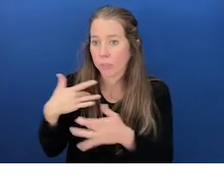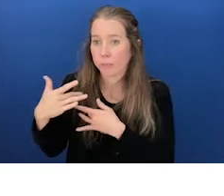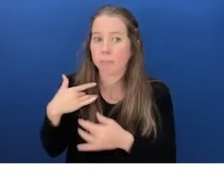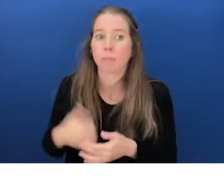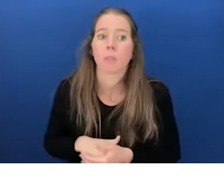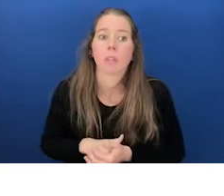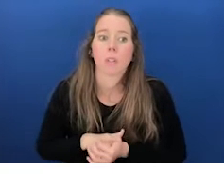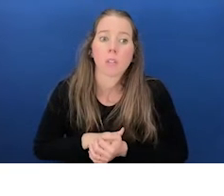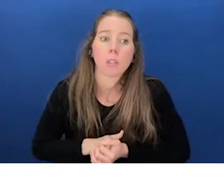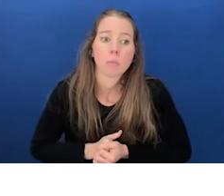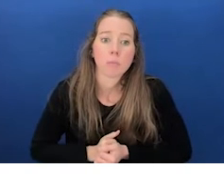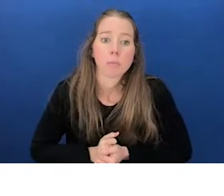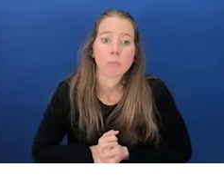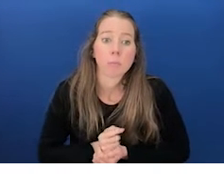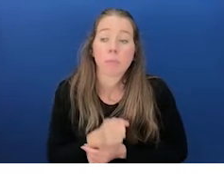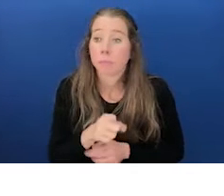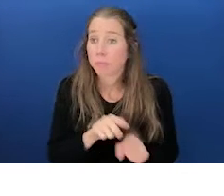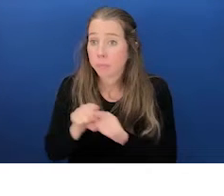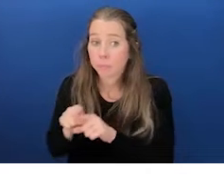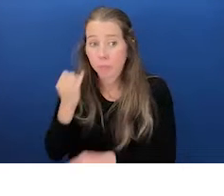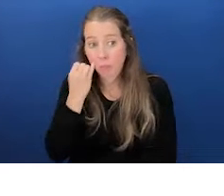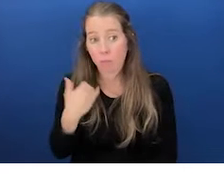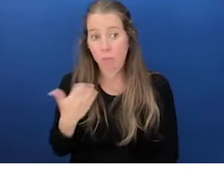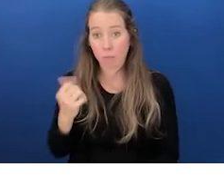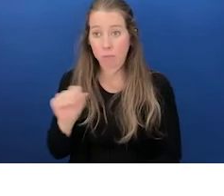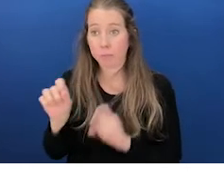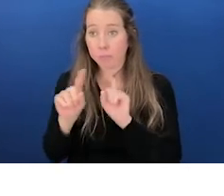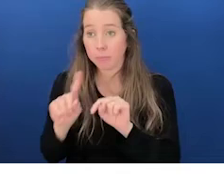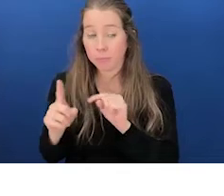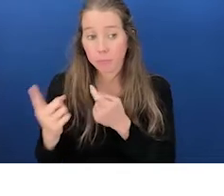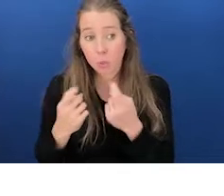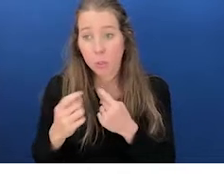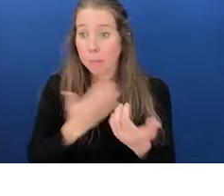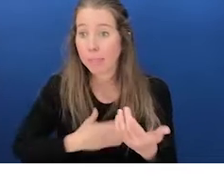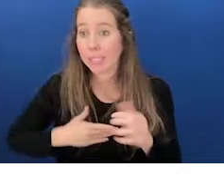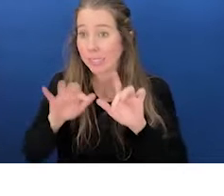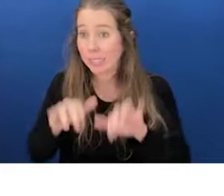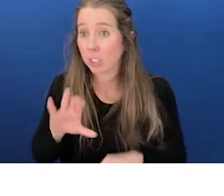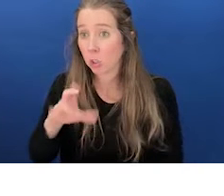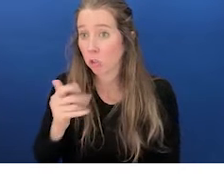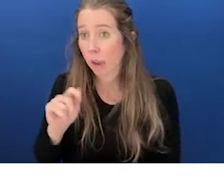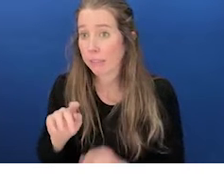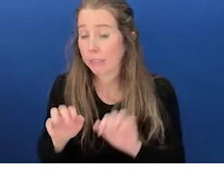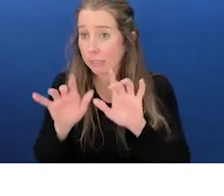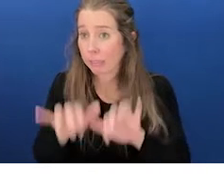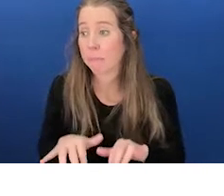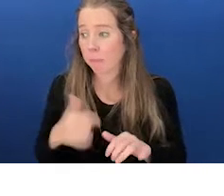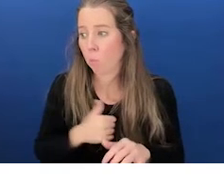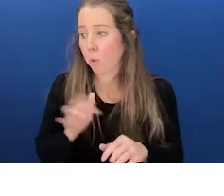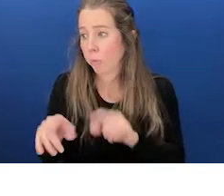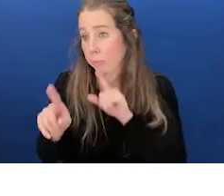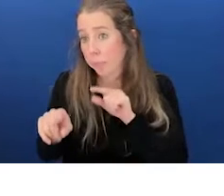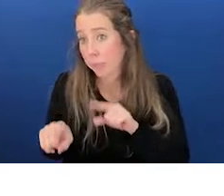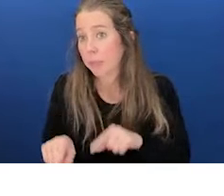And at this point, if you have any questions, please type them in and we'll respond